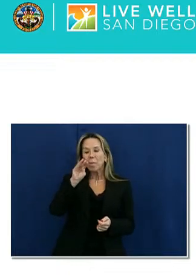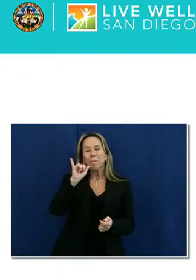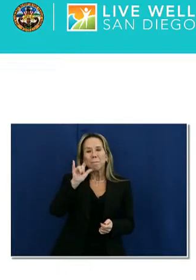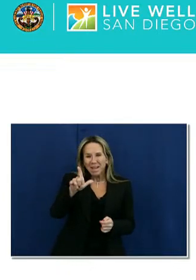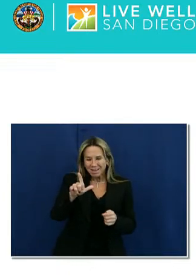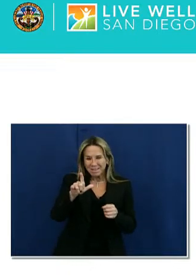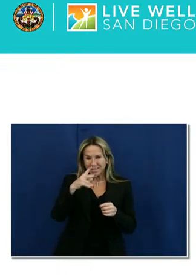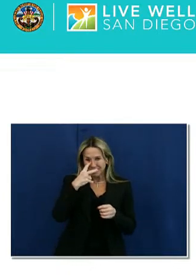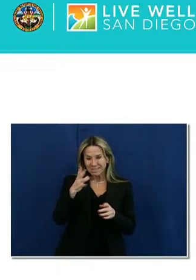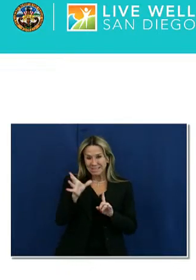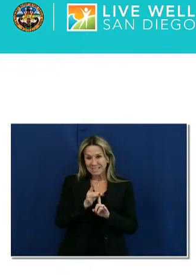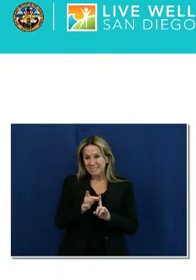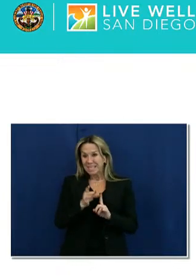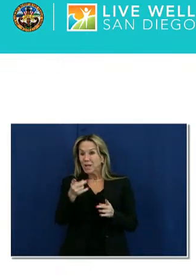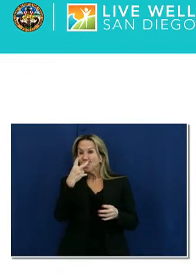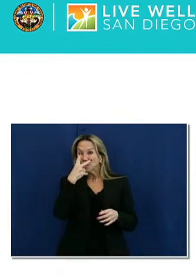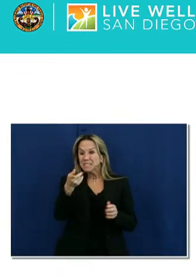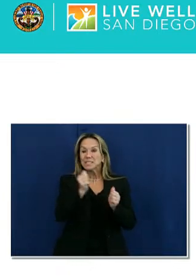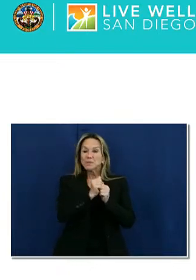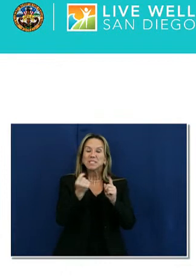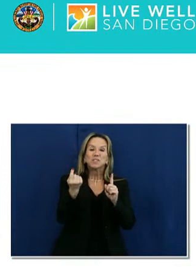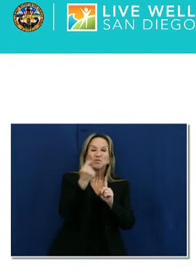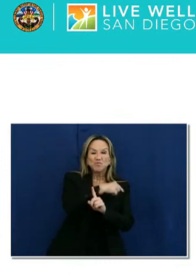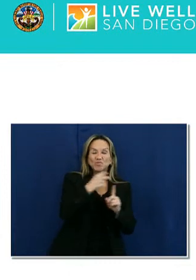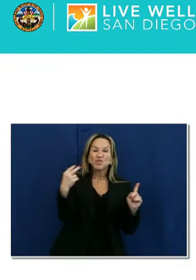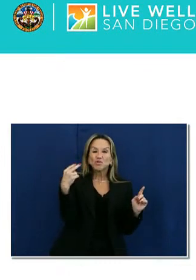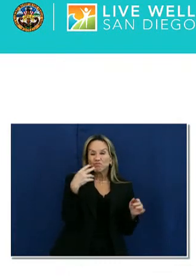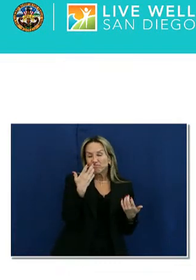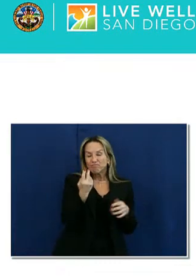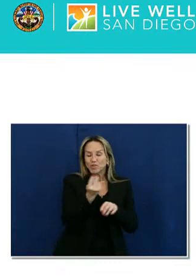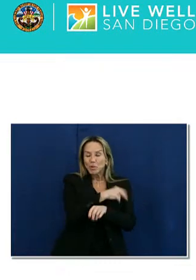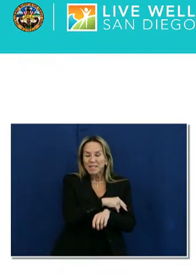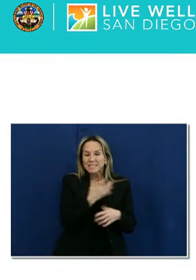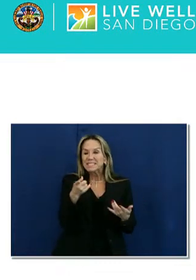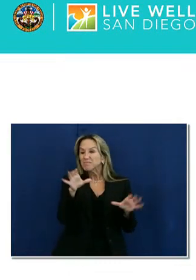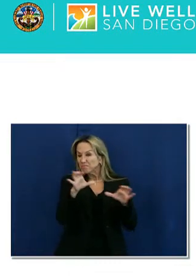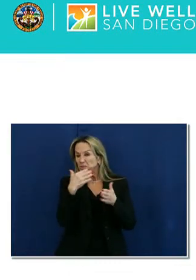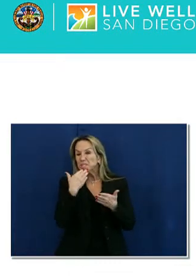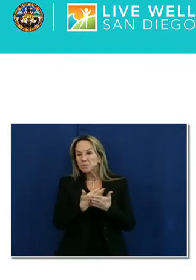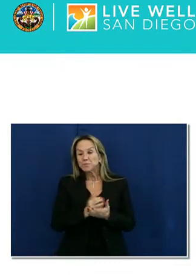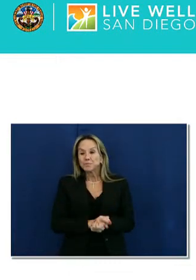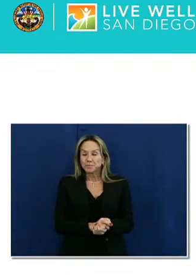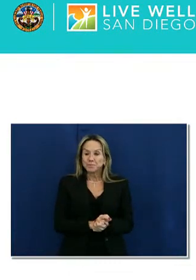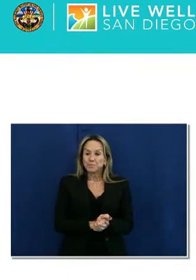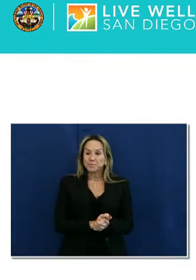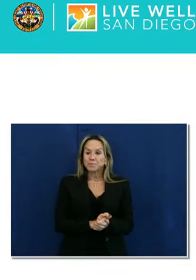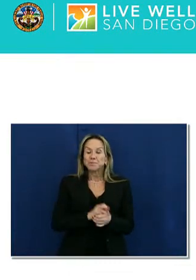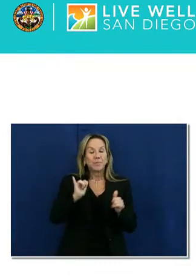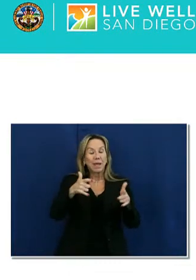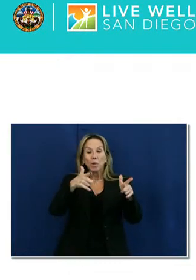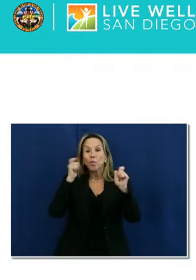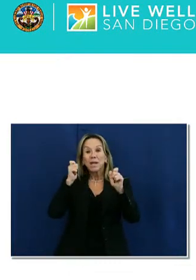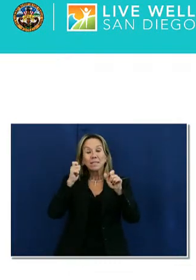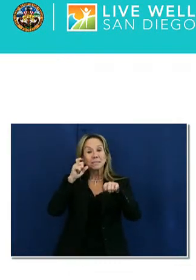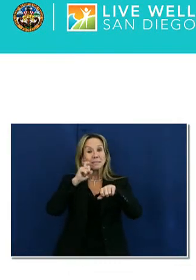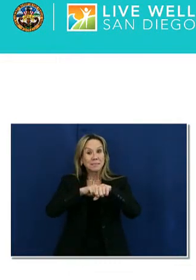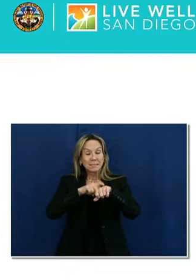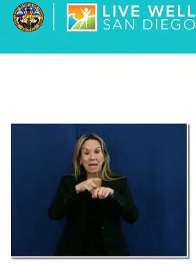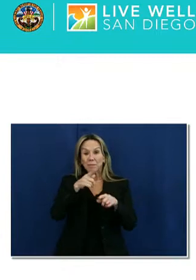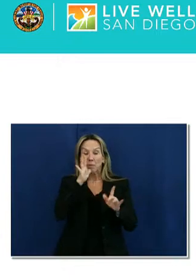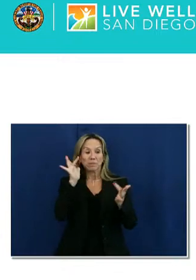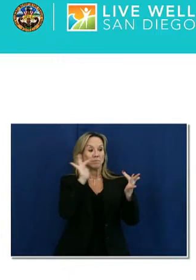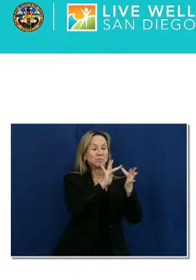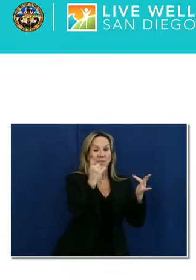see case investigations and contact tracing again continue to perform well. Quick turnaround time and making that initial contact